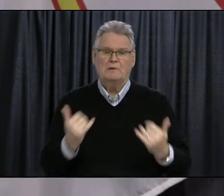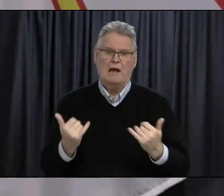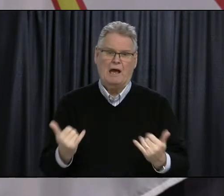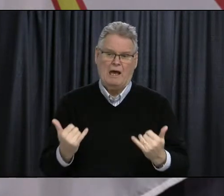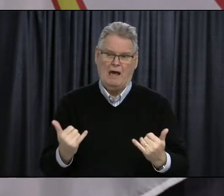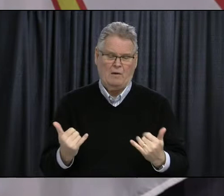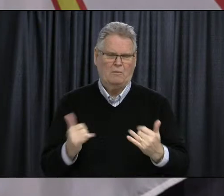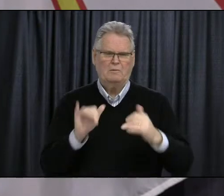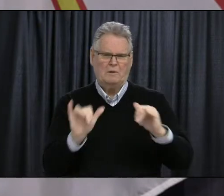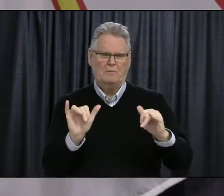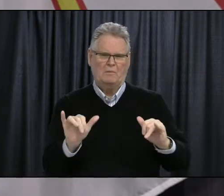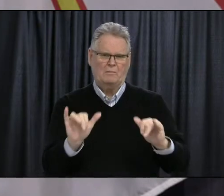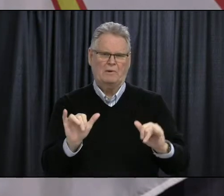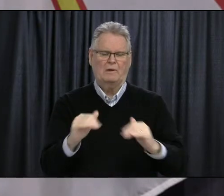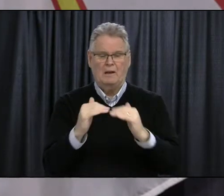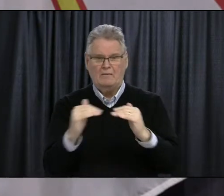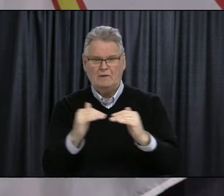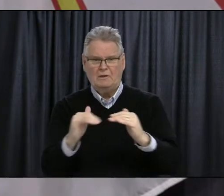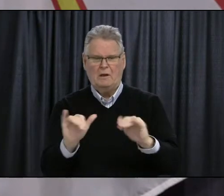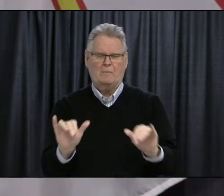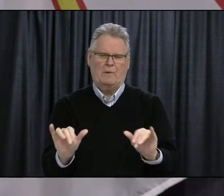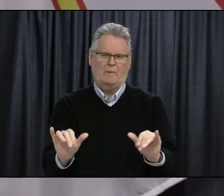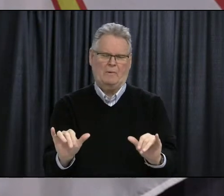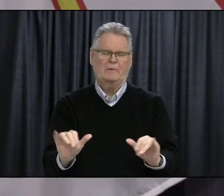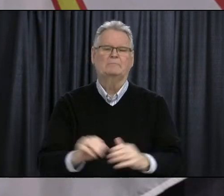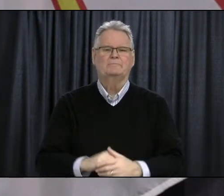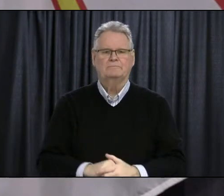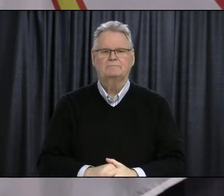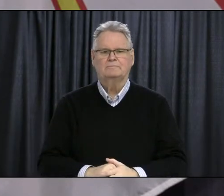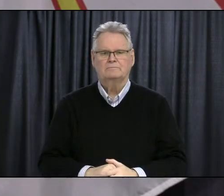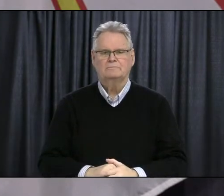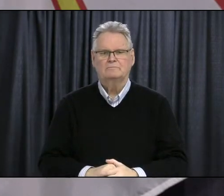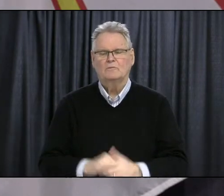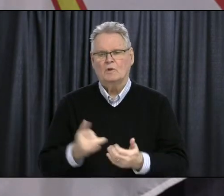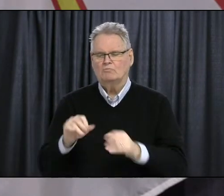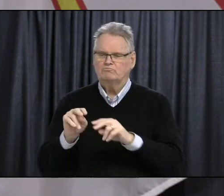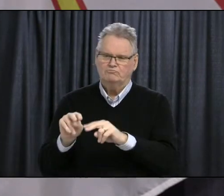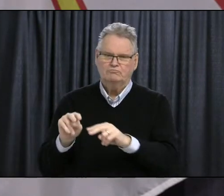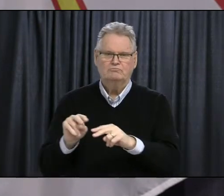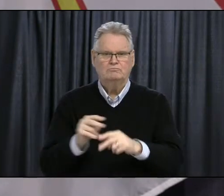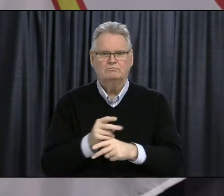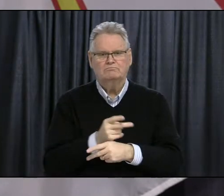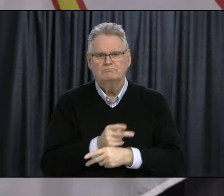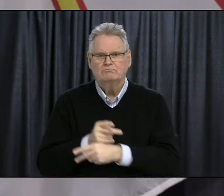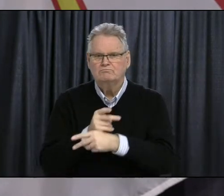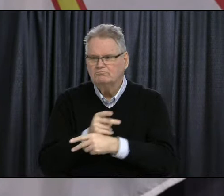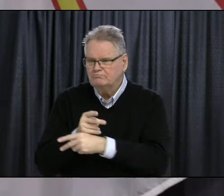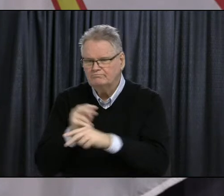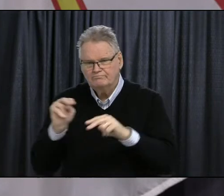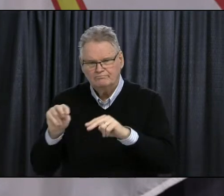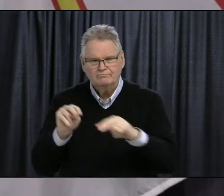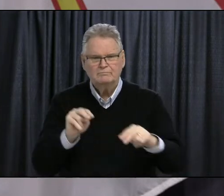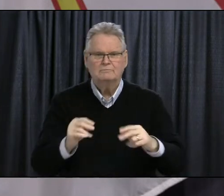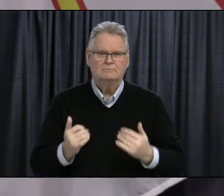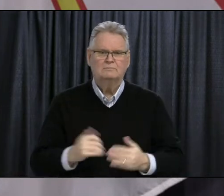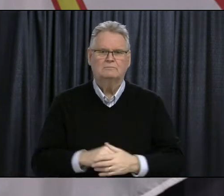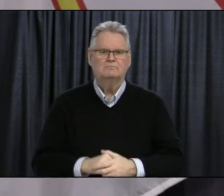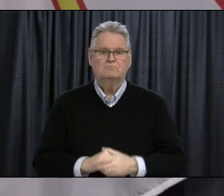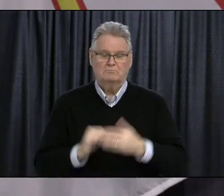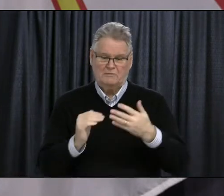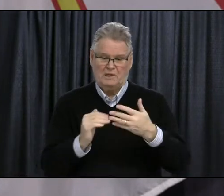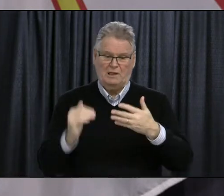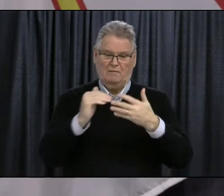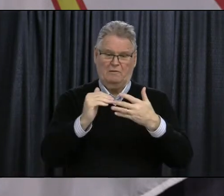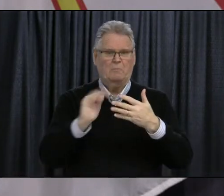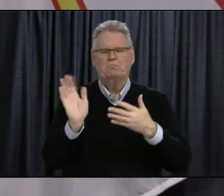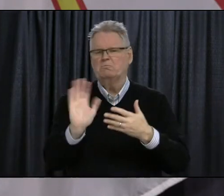decide or trying to evaluate that. So at the moment, we're not there with regard to increasing